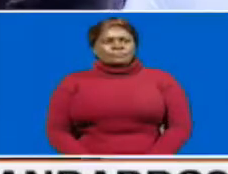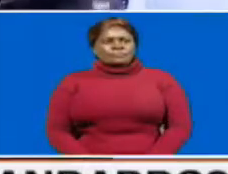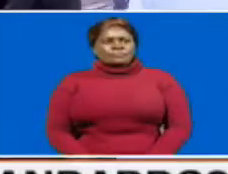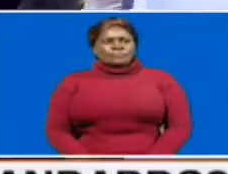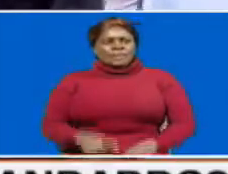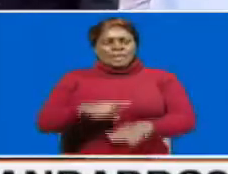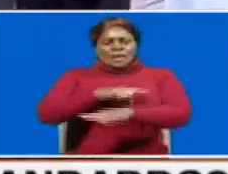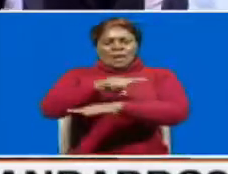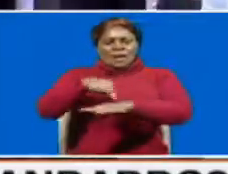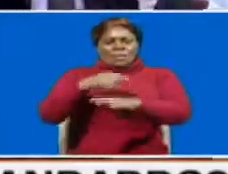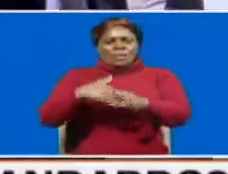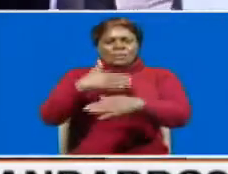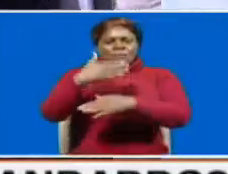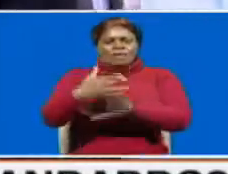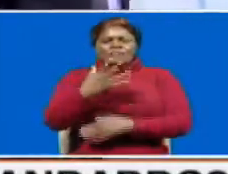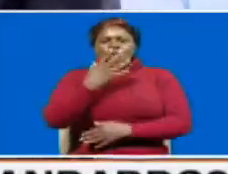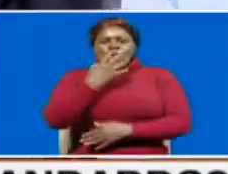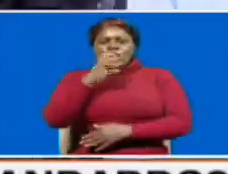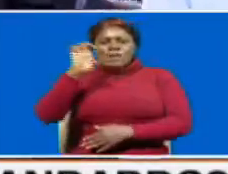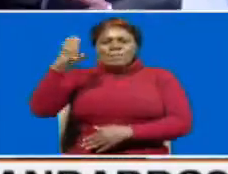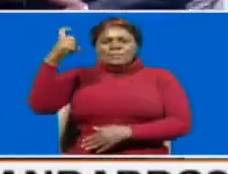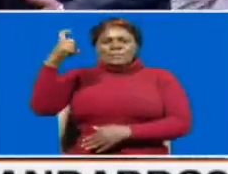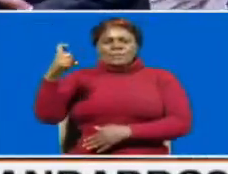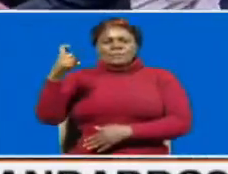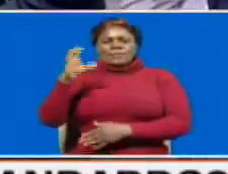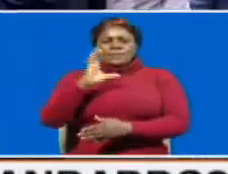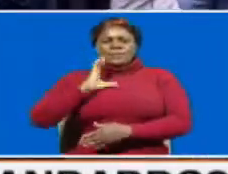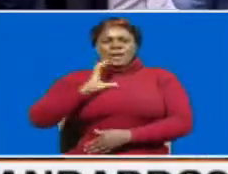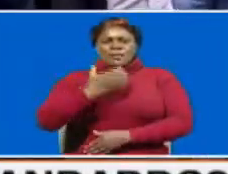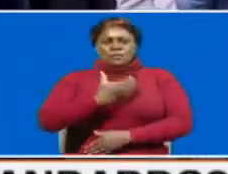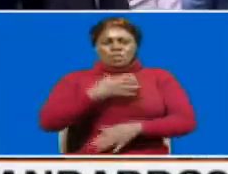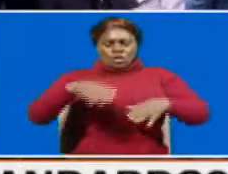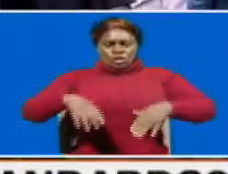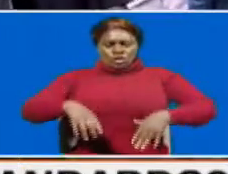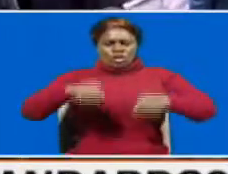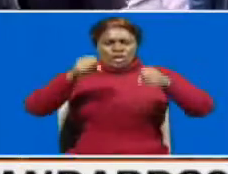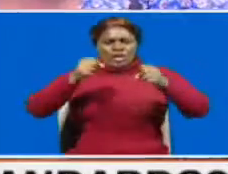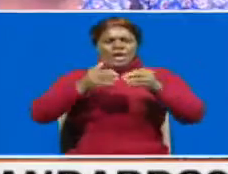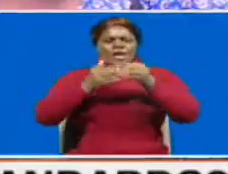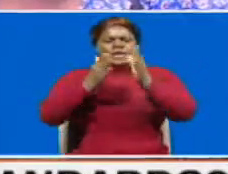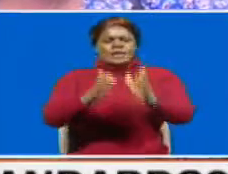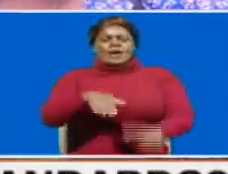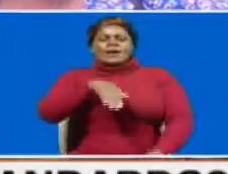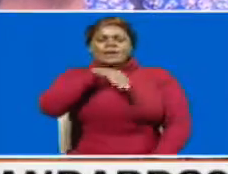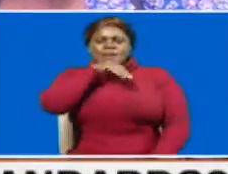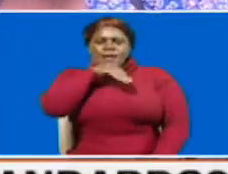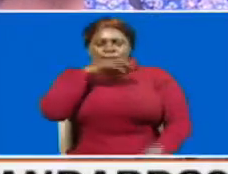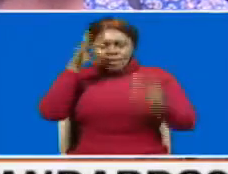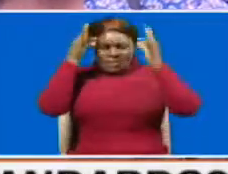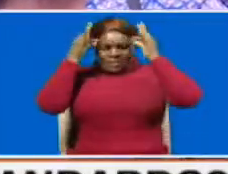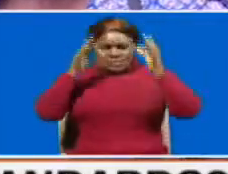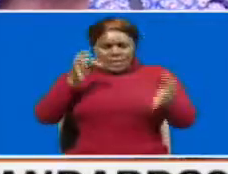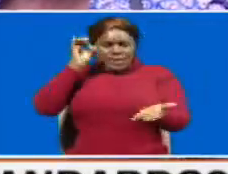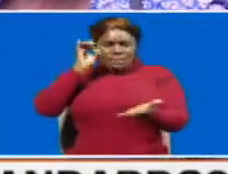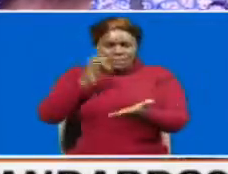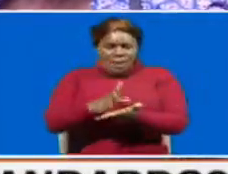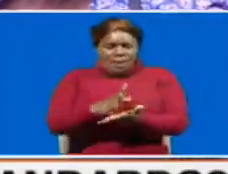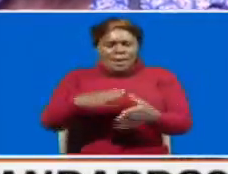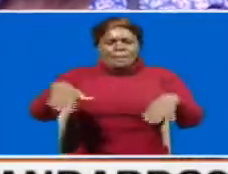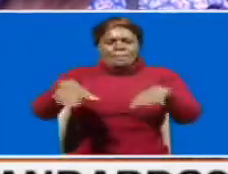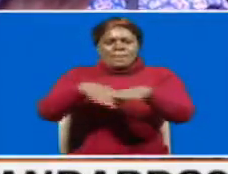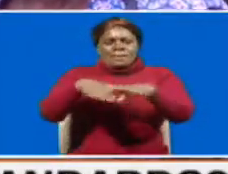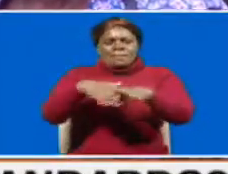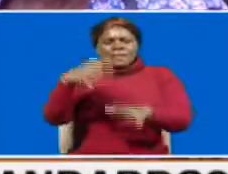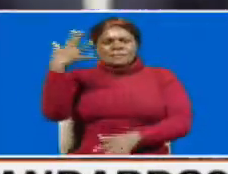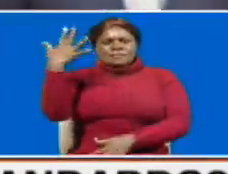Hours after ODM's National Executive Council, which is chaired by party leader Raila Odinga, resolved to expel five